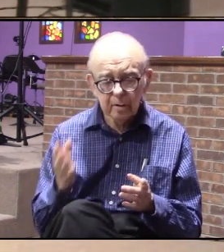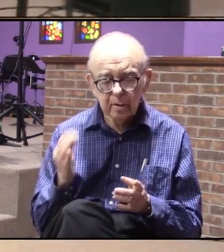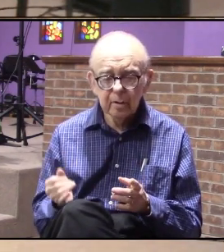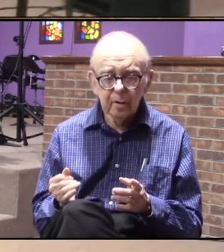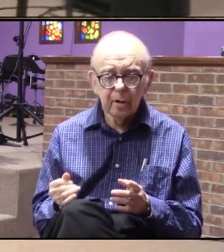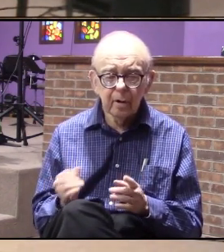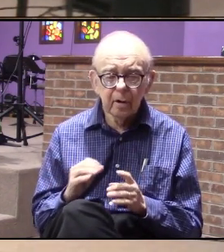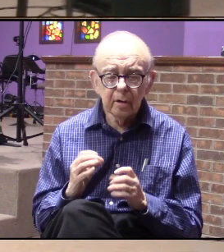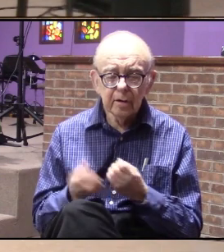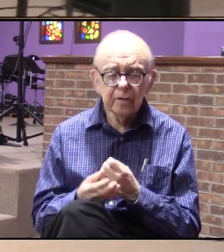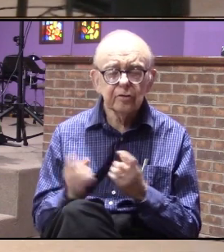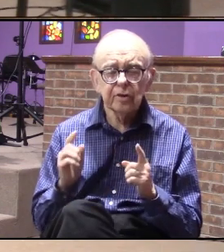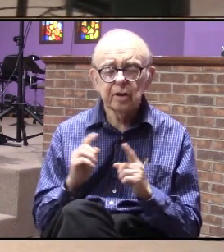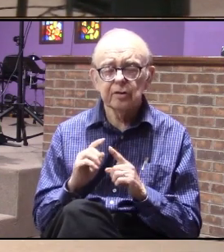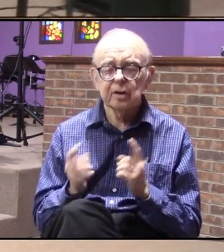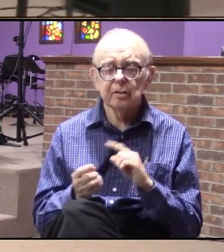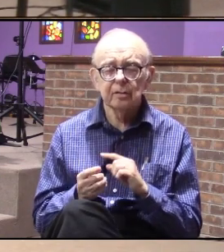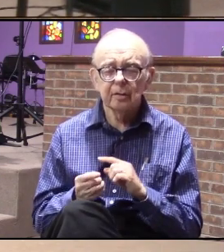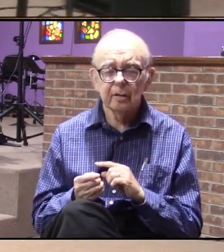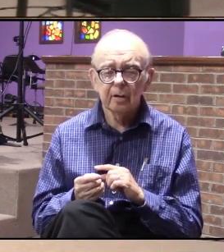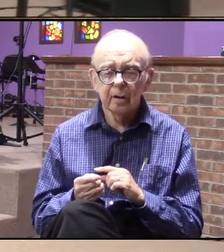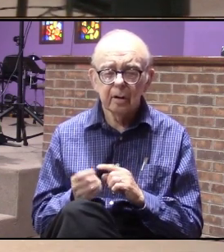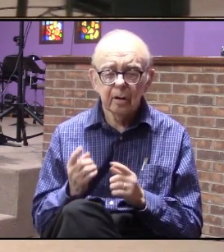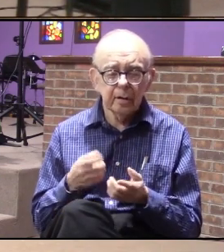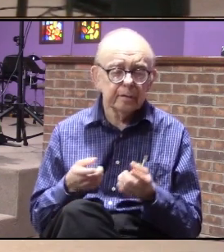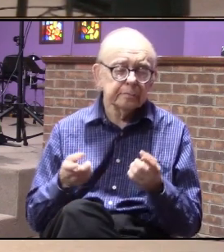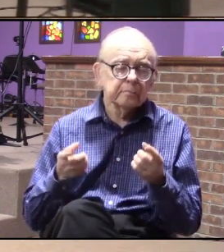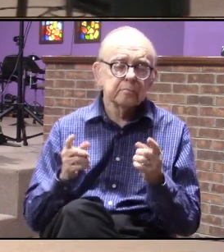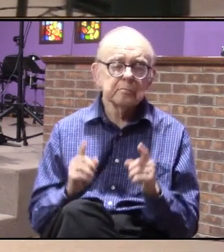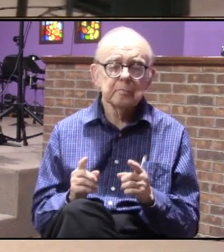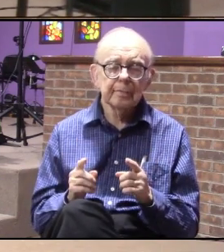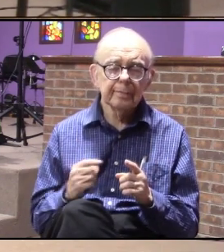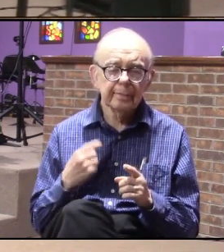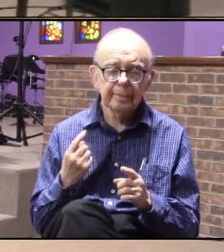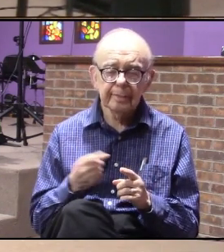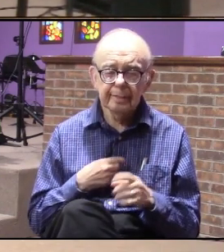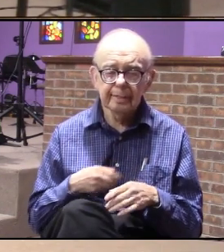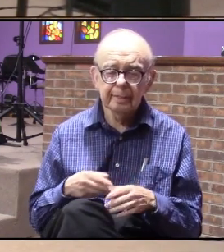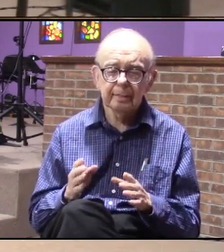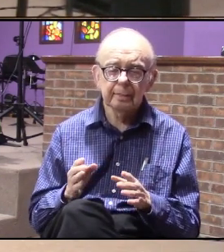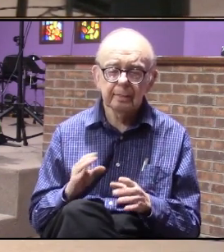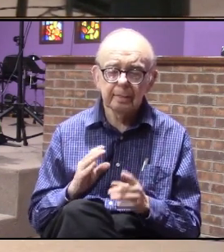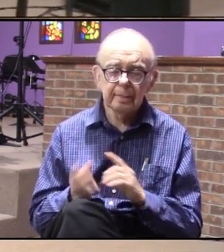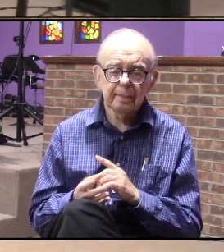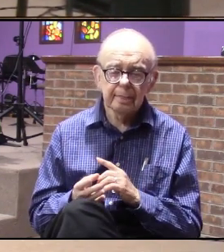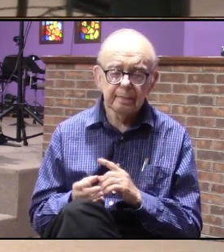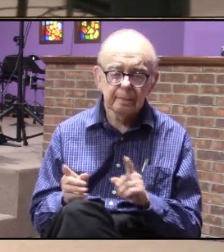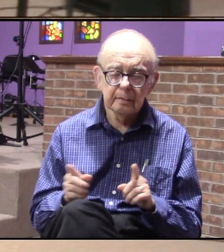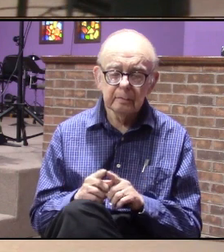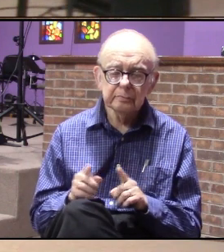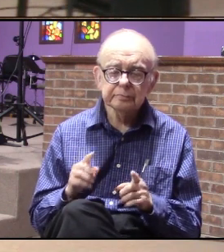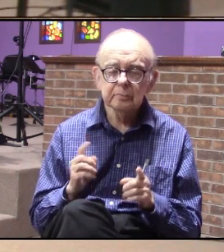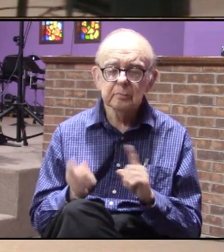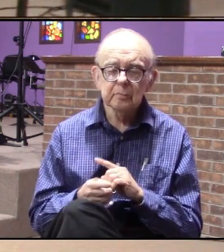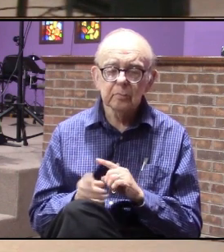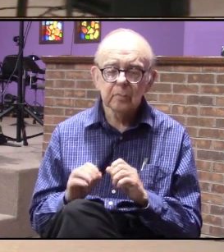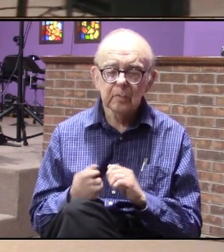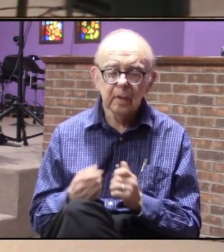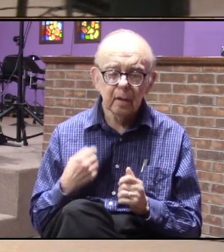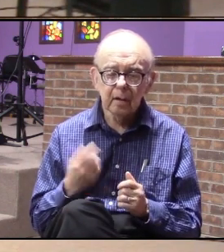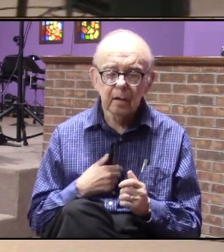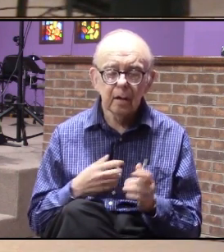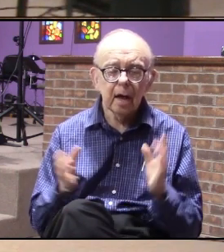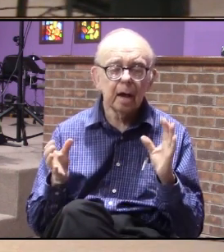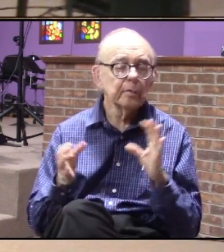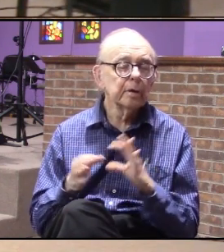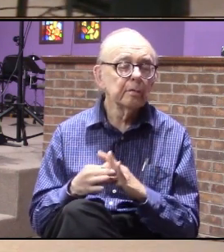because culture is changing. And what's happening is we're allowing the culture to also change how we relate